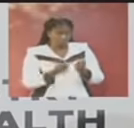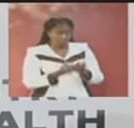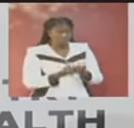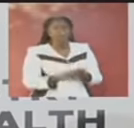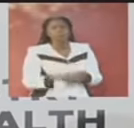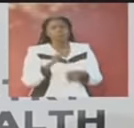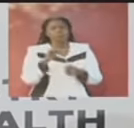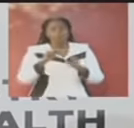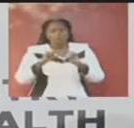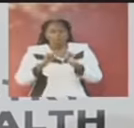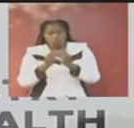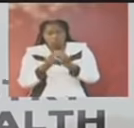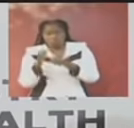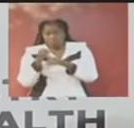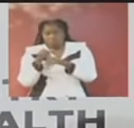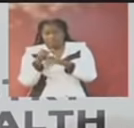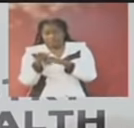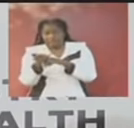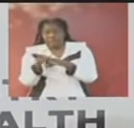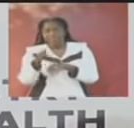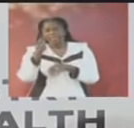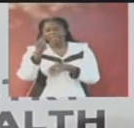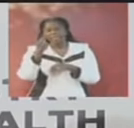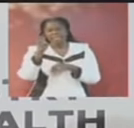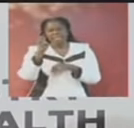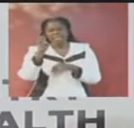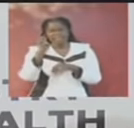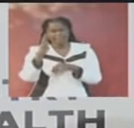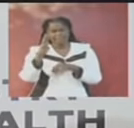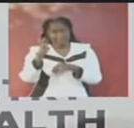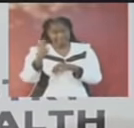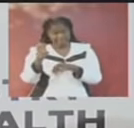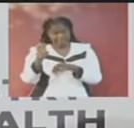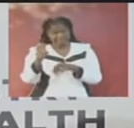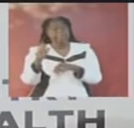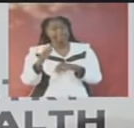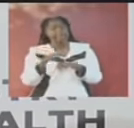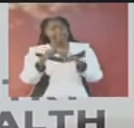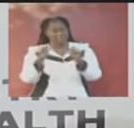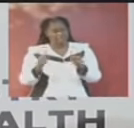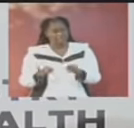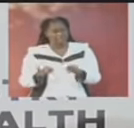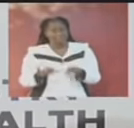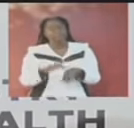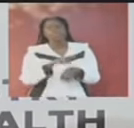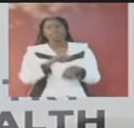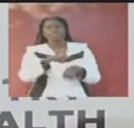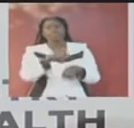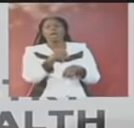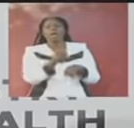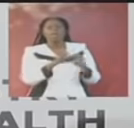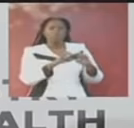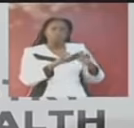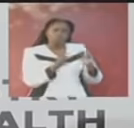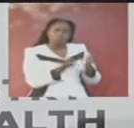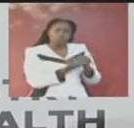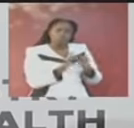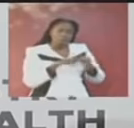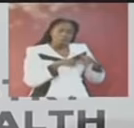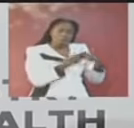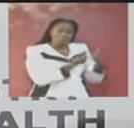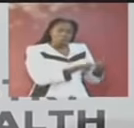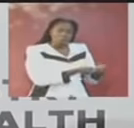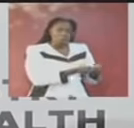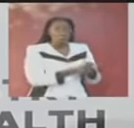Academy, which has 18 patients, the Claxton Bay Correctional Facility, which has